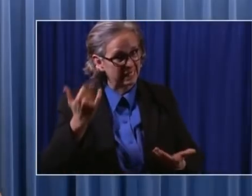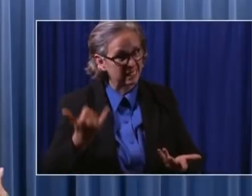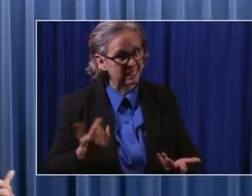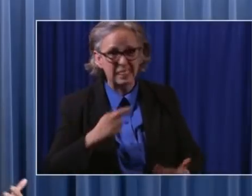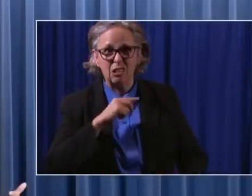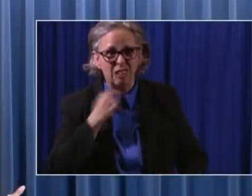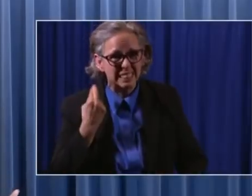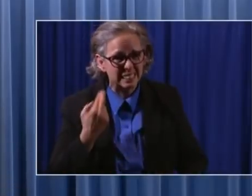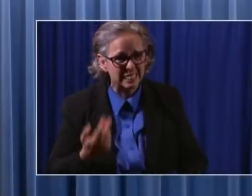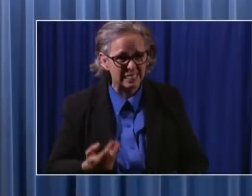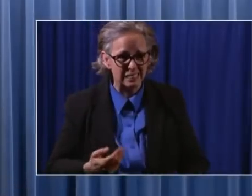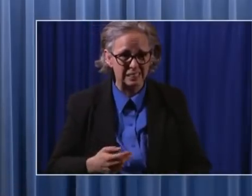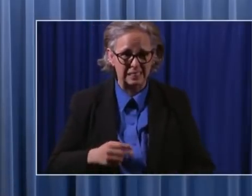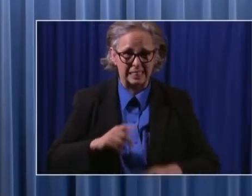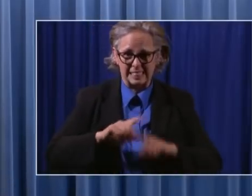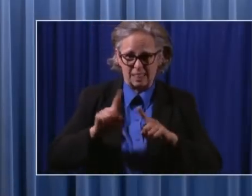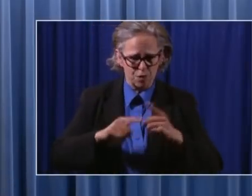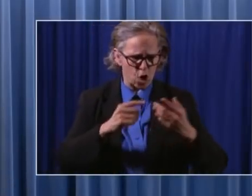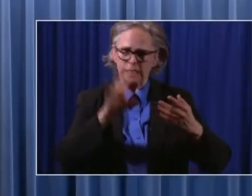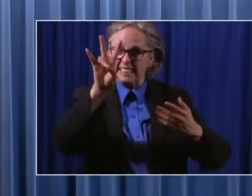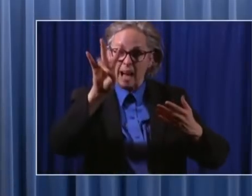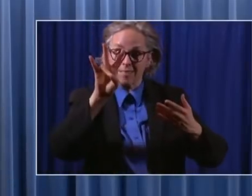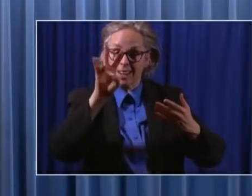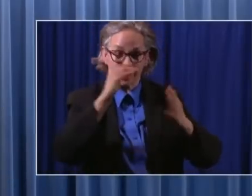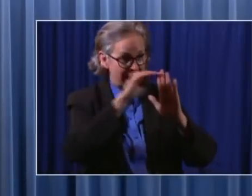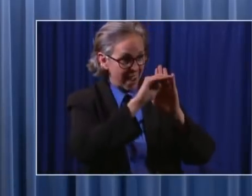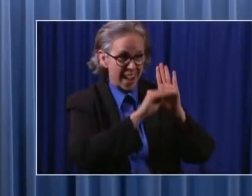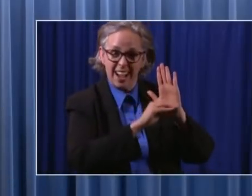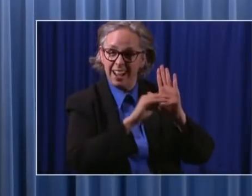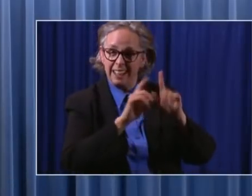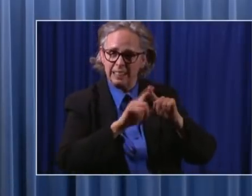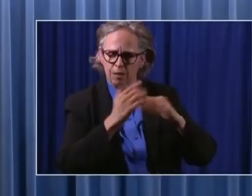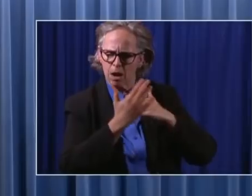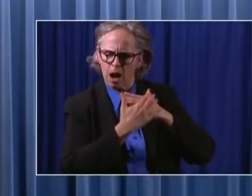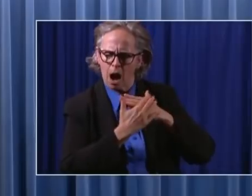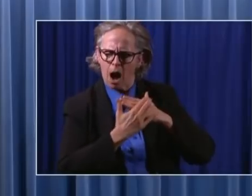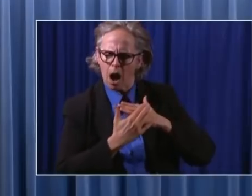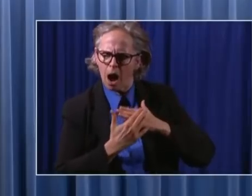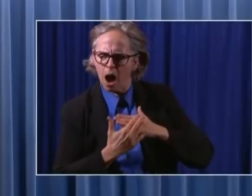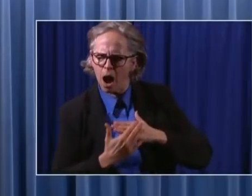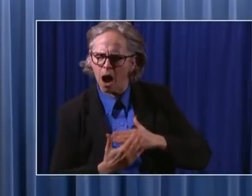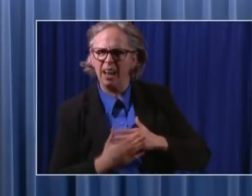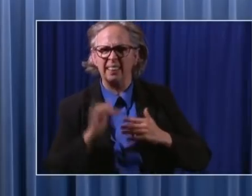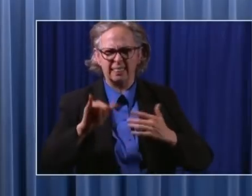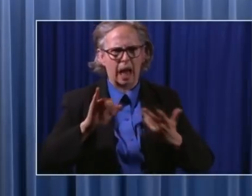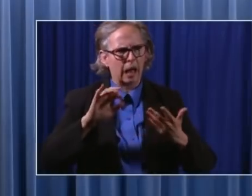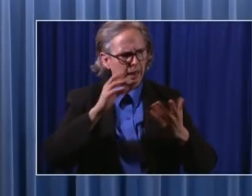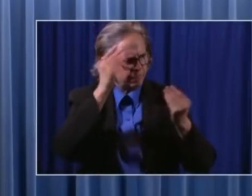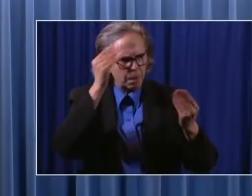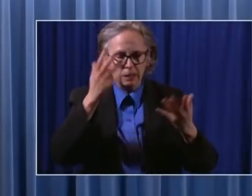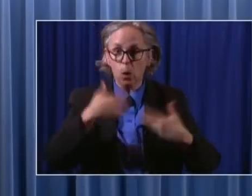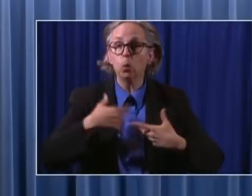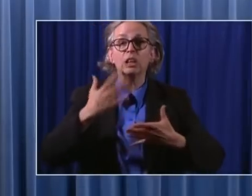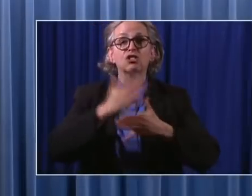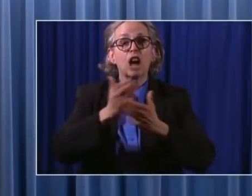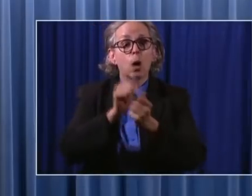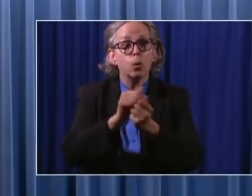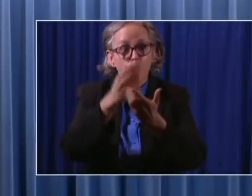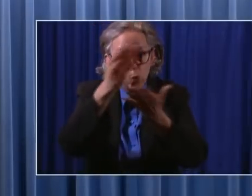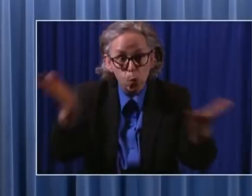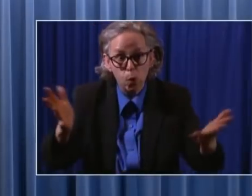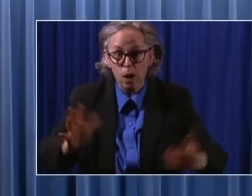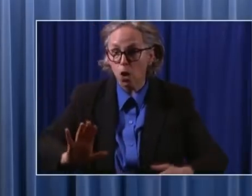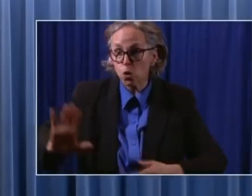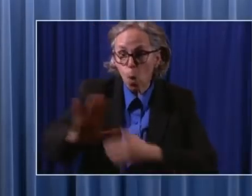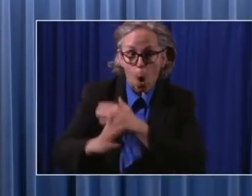early indicators. And so this is to inform people in Ohio in a specific county, here is what your